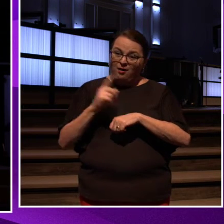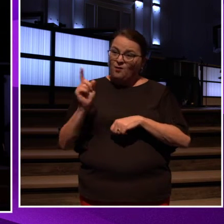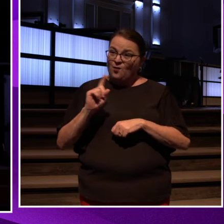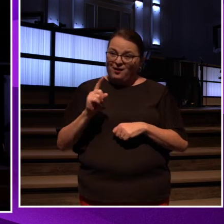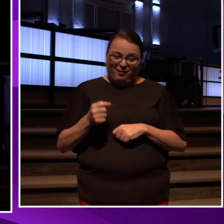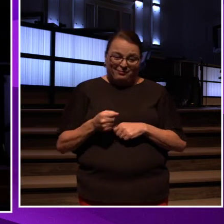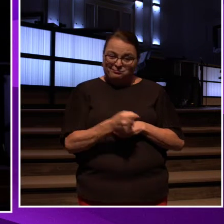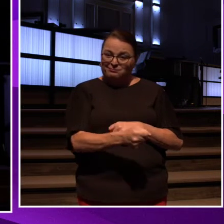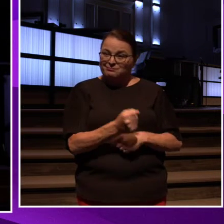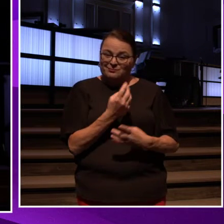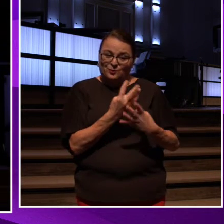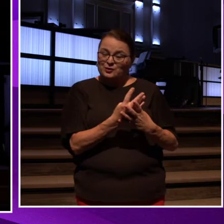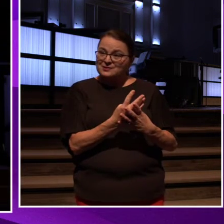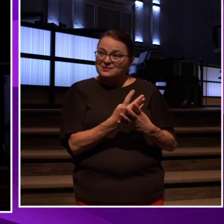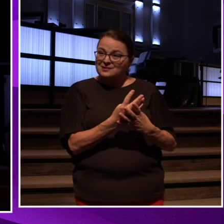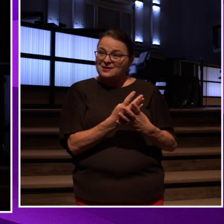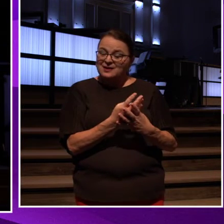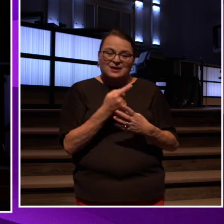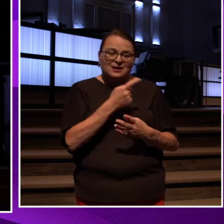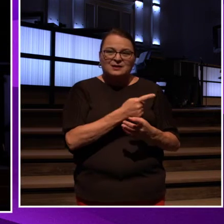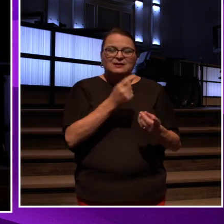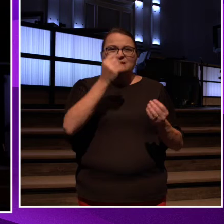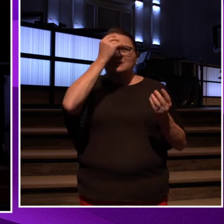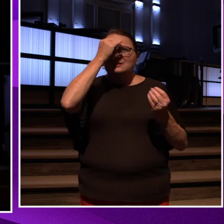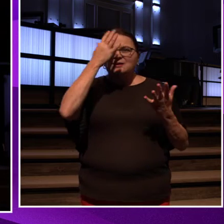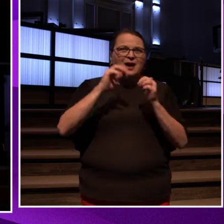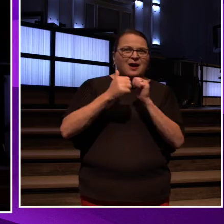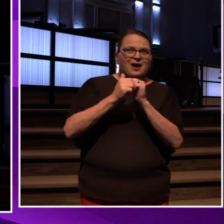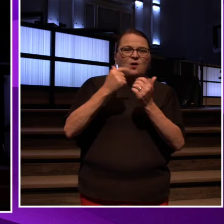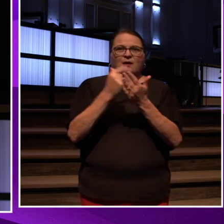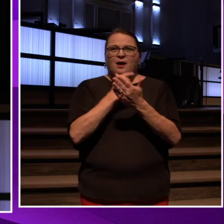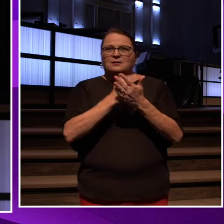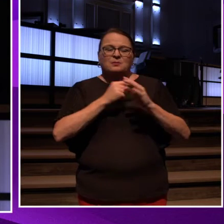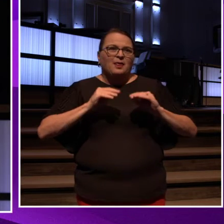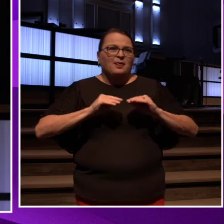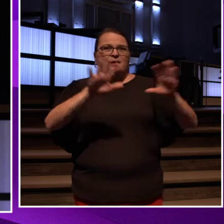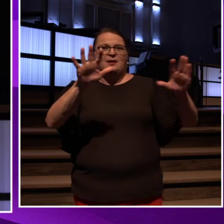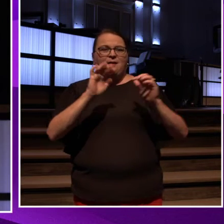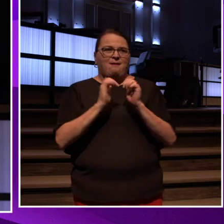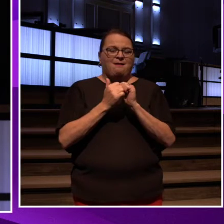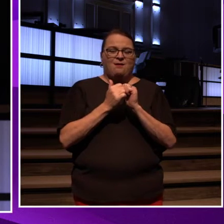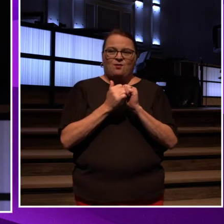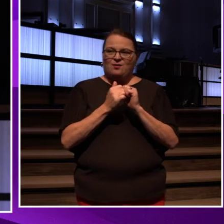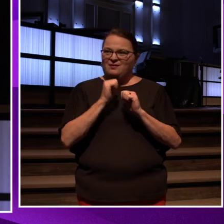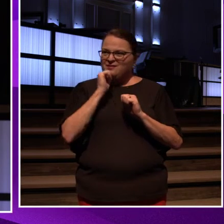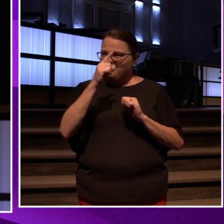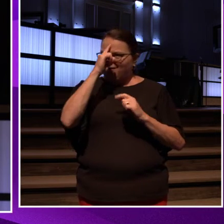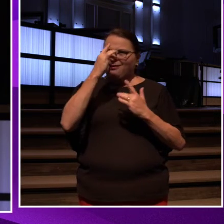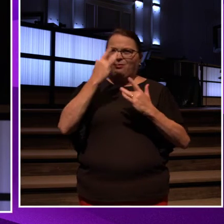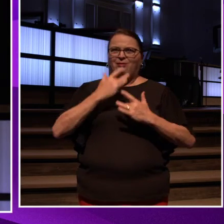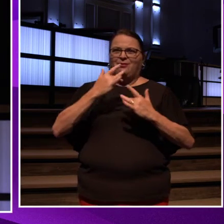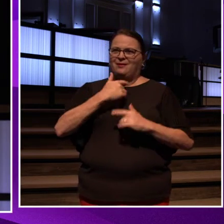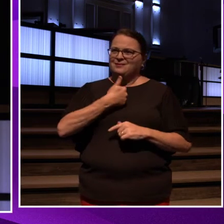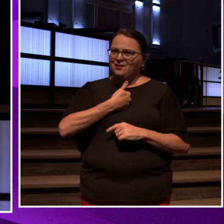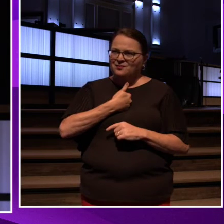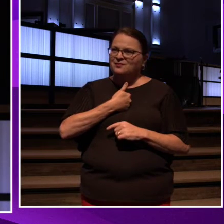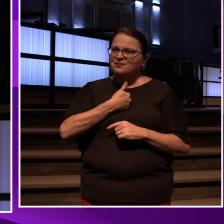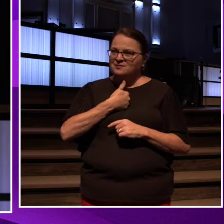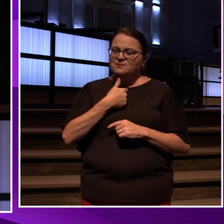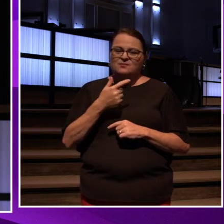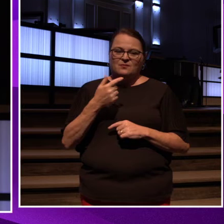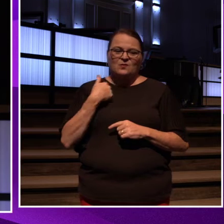cell, and all he cared about was that the gospel would go forth. The gospel. We had a